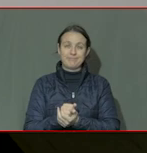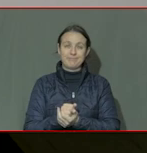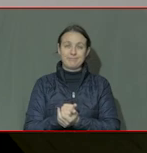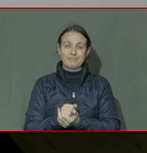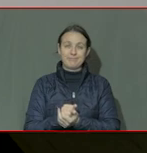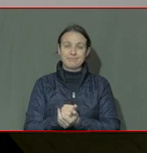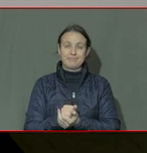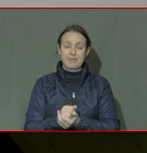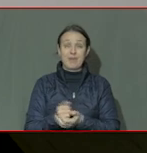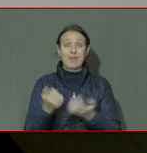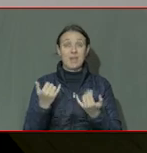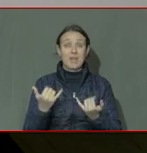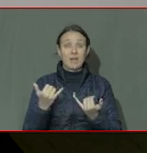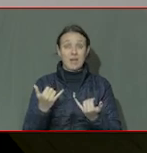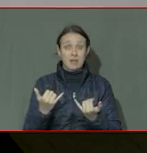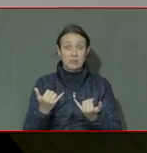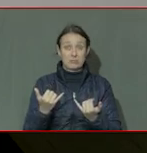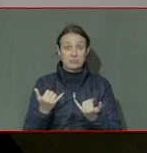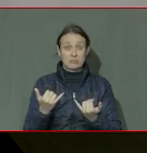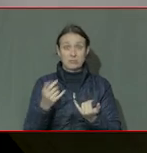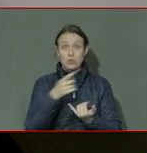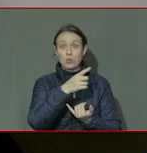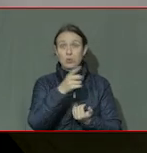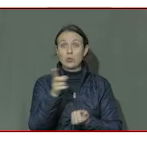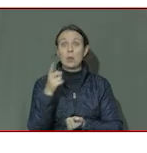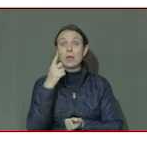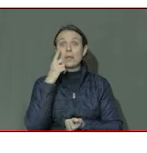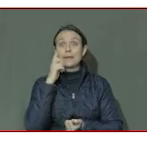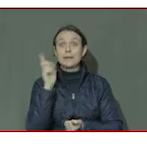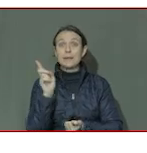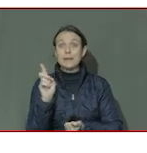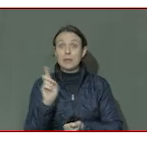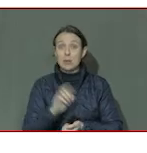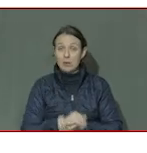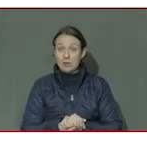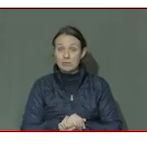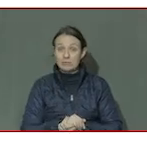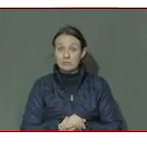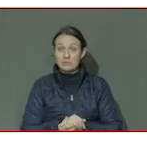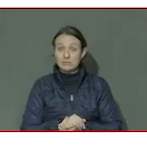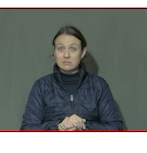be given, you can see that